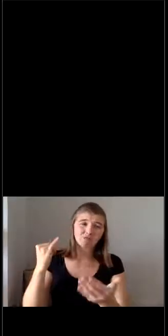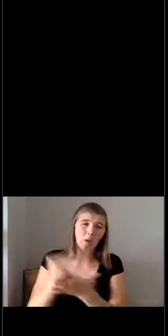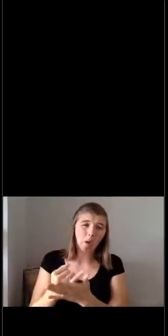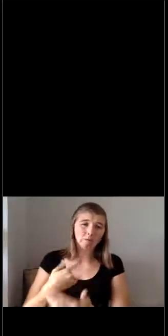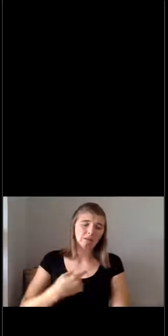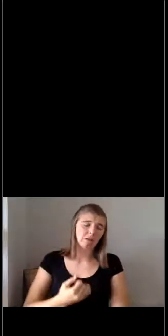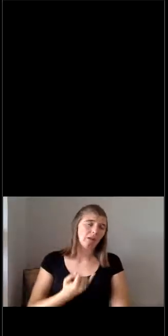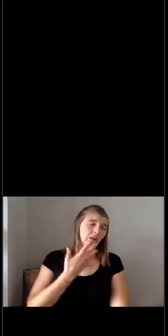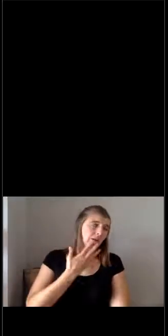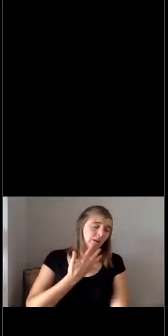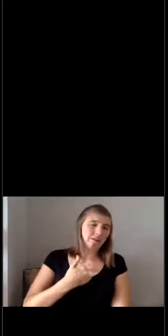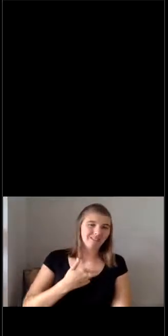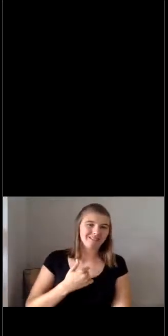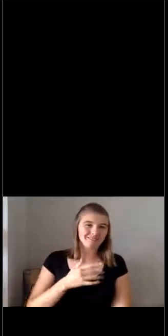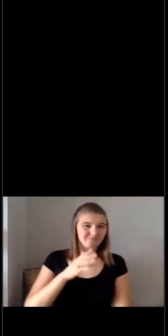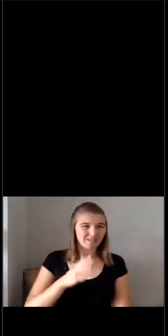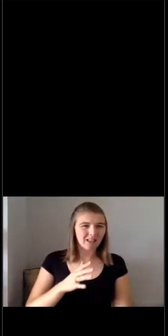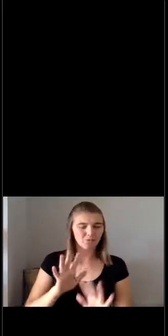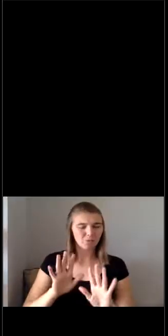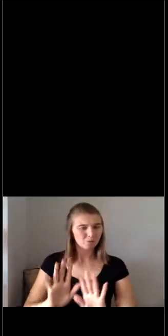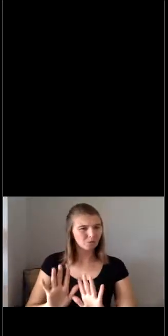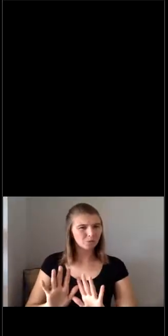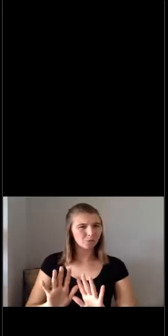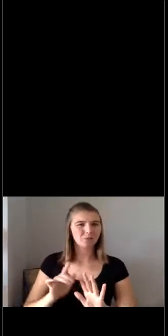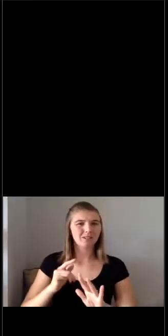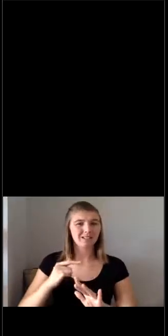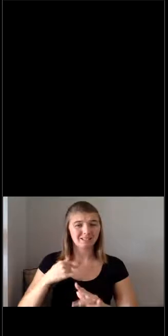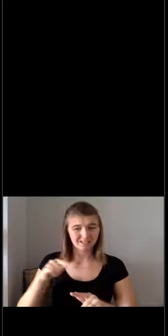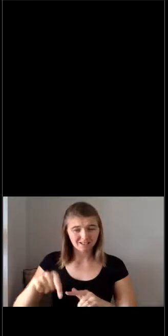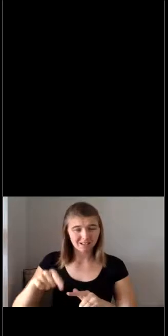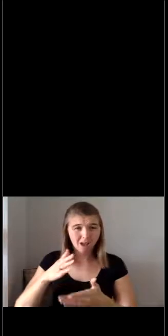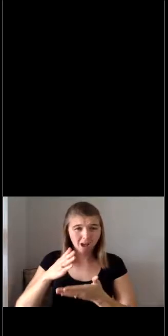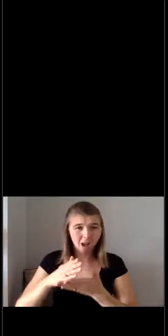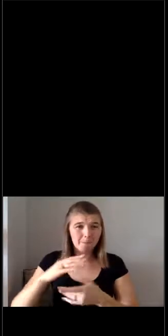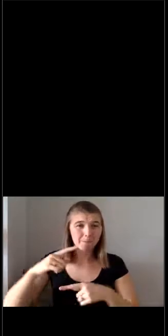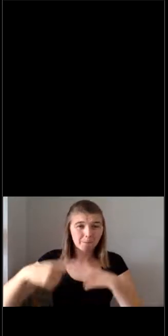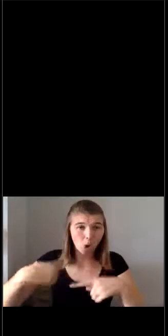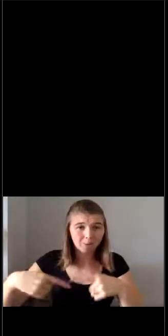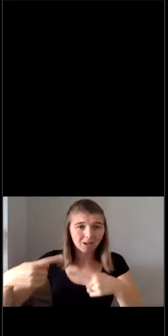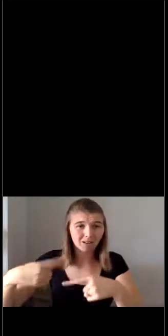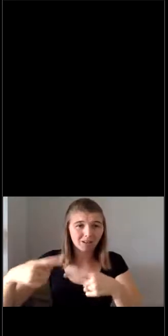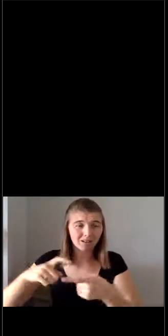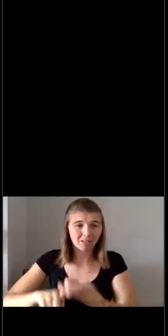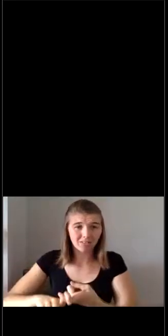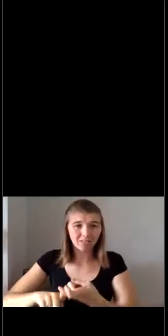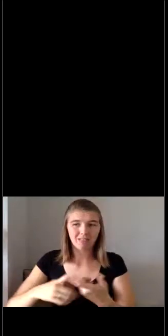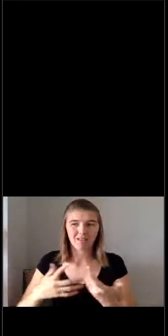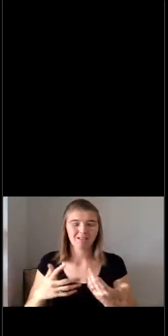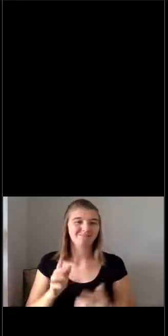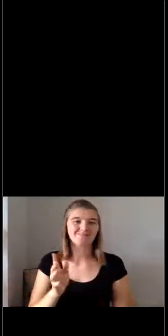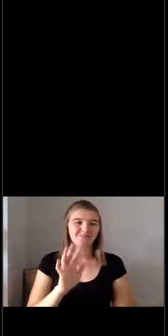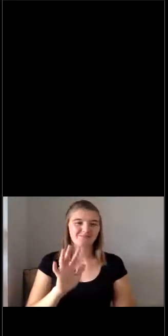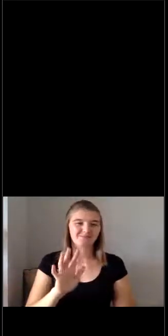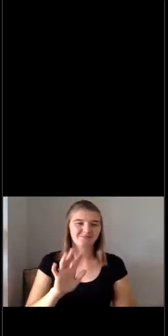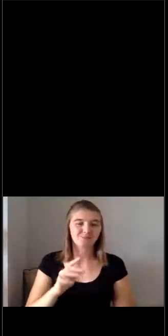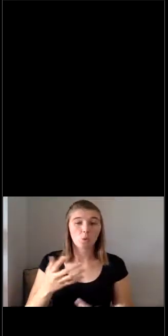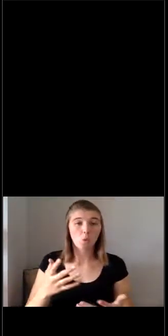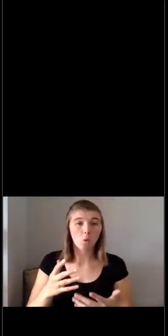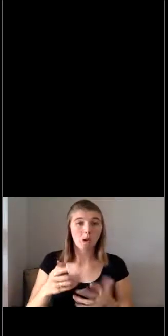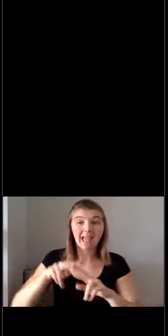permanent? Have I always been in this situation? No, I haven't. What would I recommend to a friend or colleague if they were in this situation? I might say, do you know